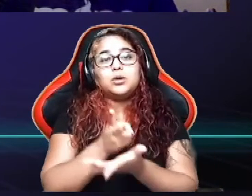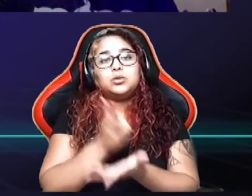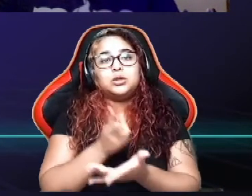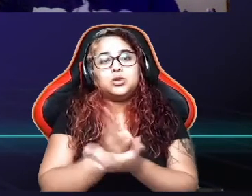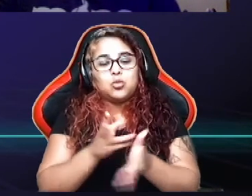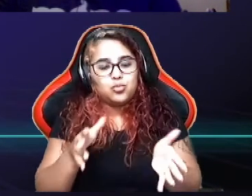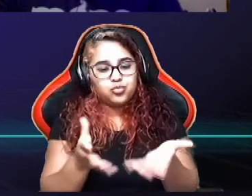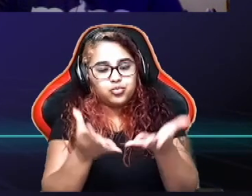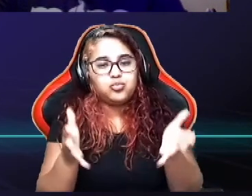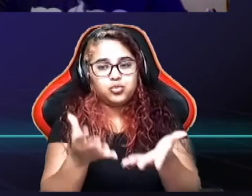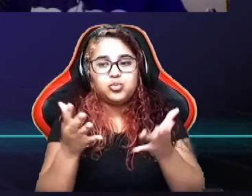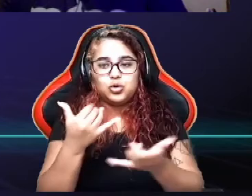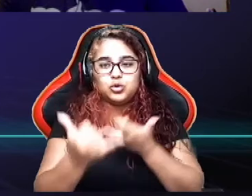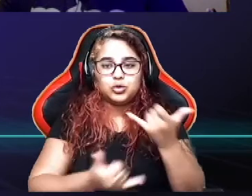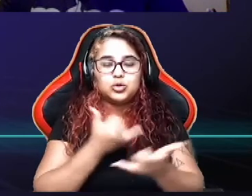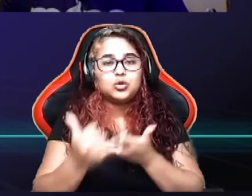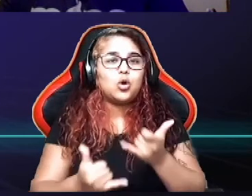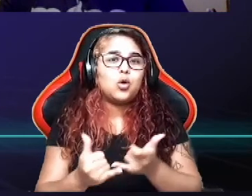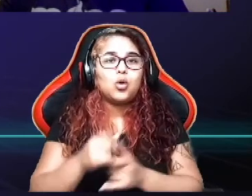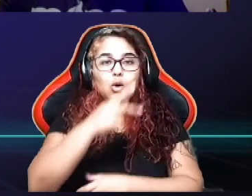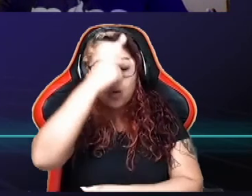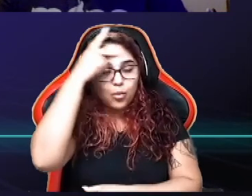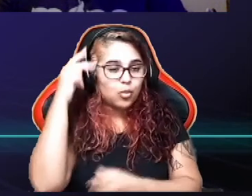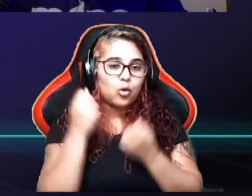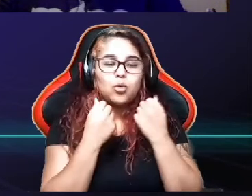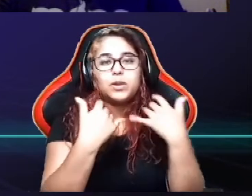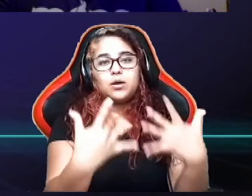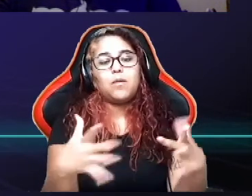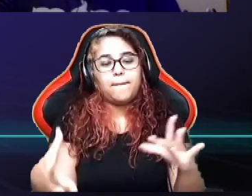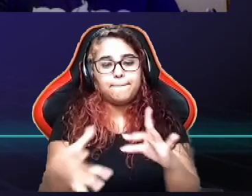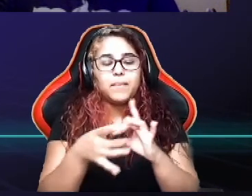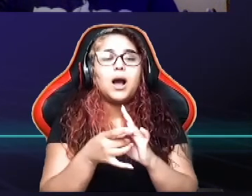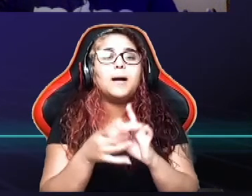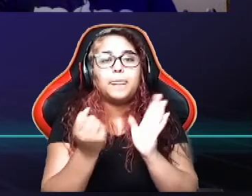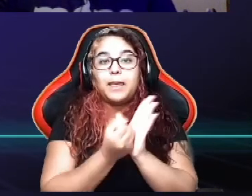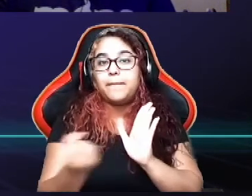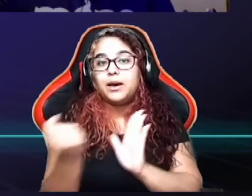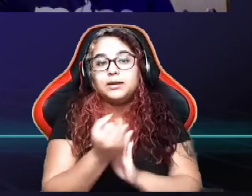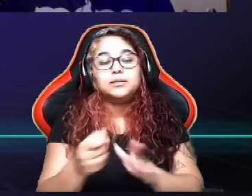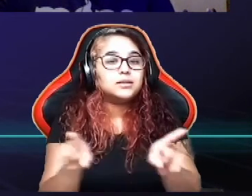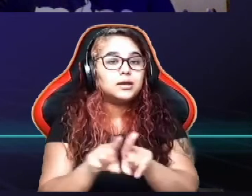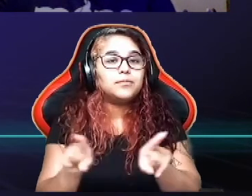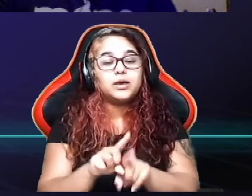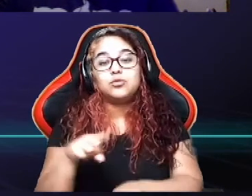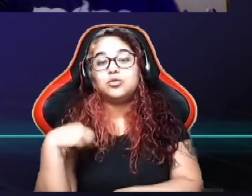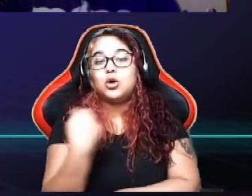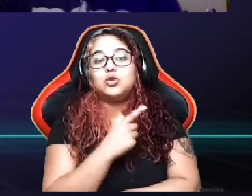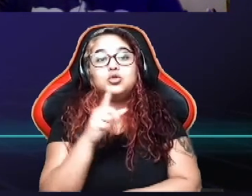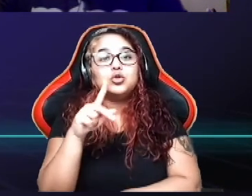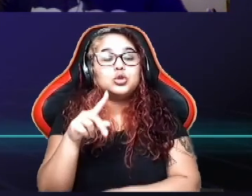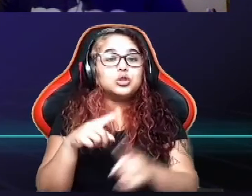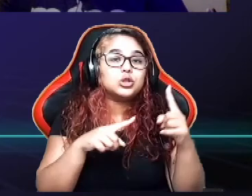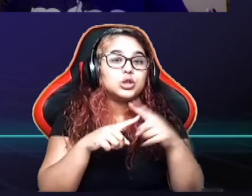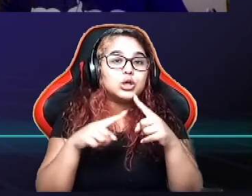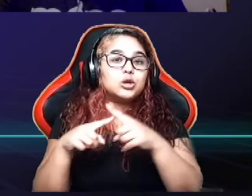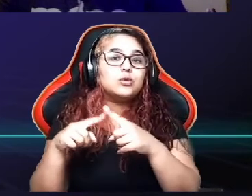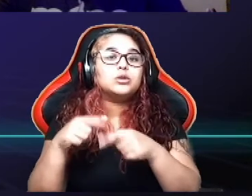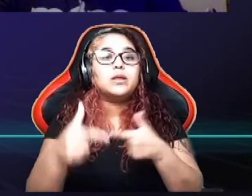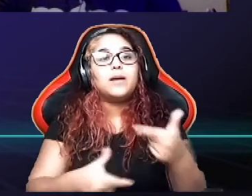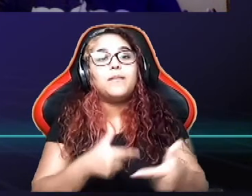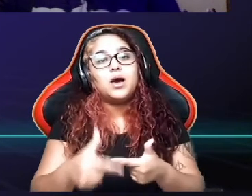and championships? You want to keep your audience engaged, the market connected, and our way of working with